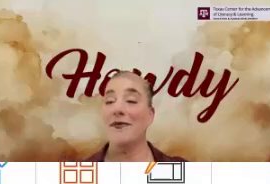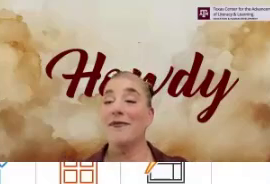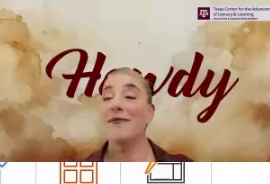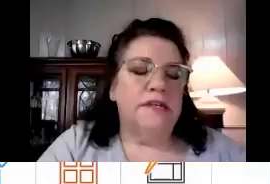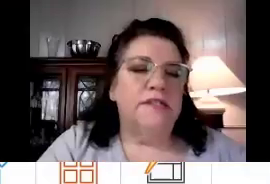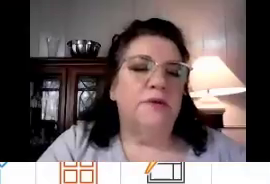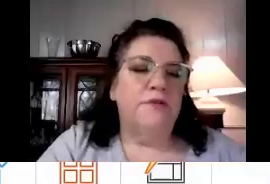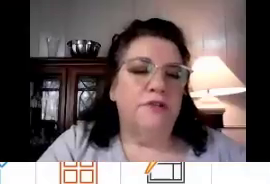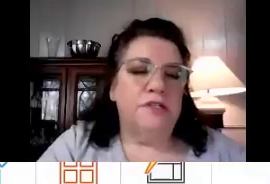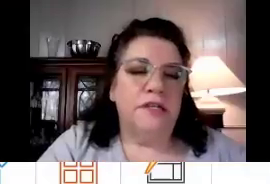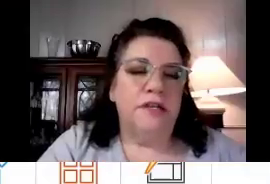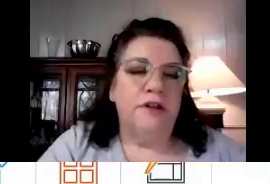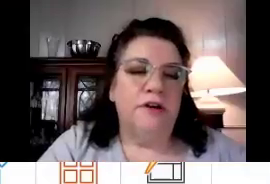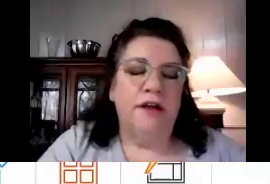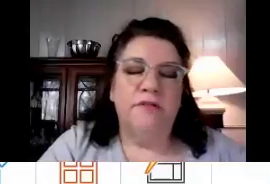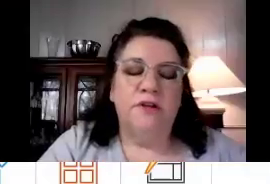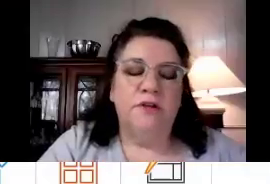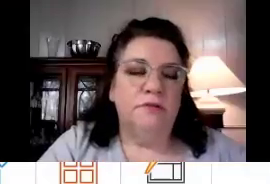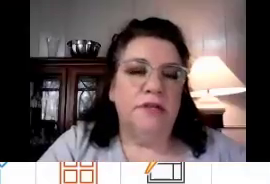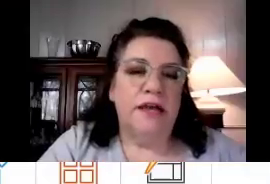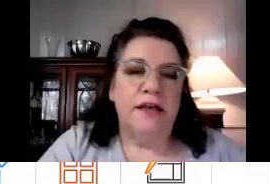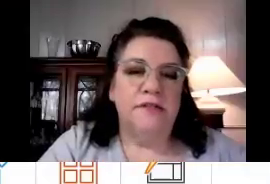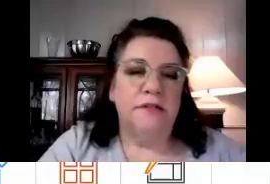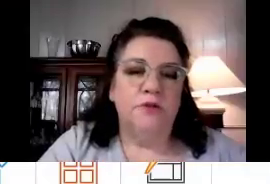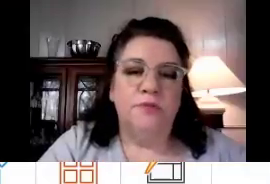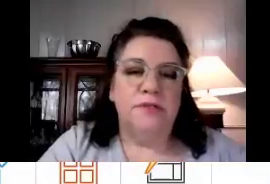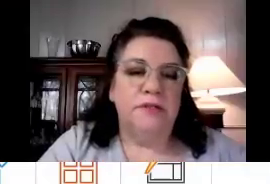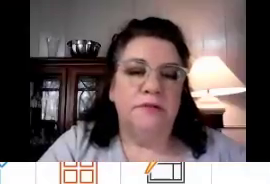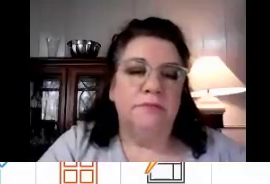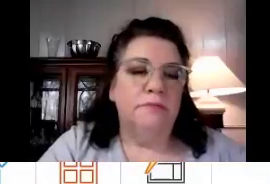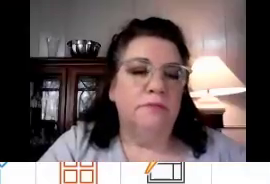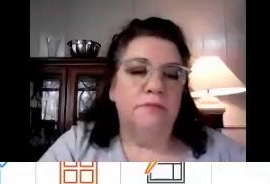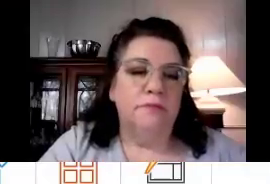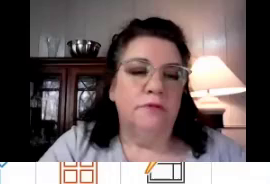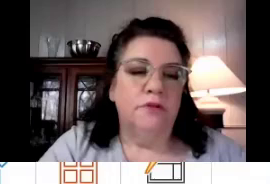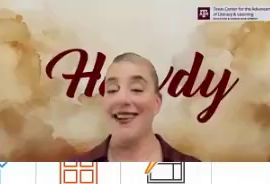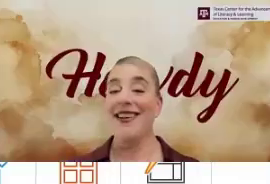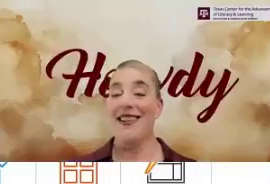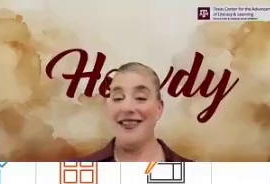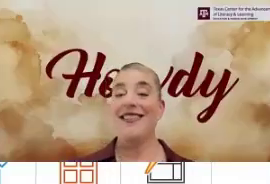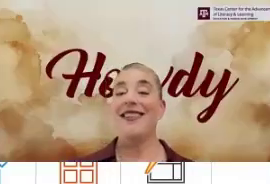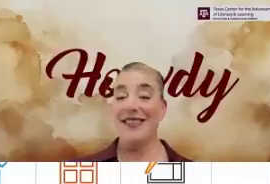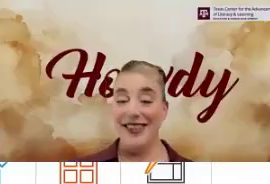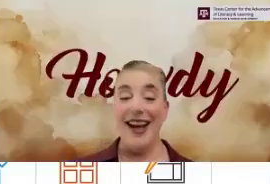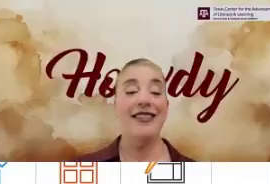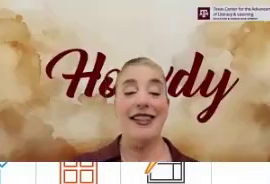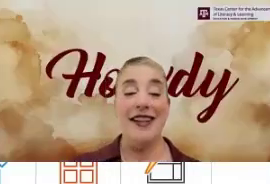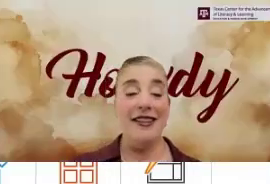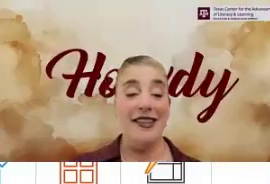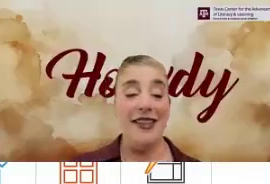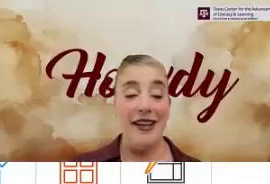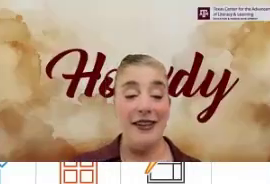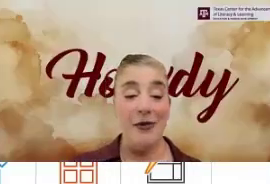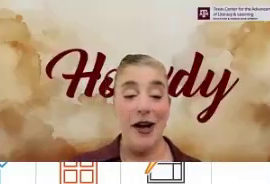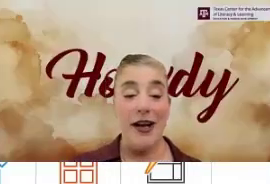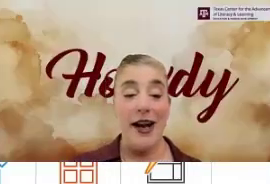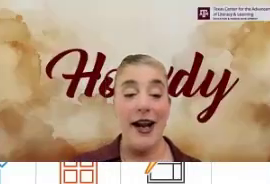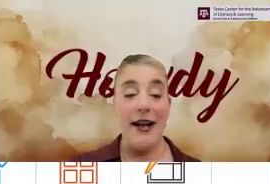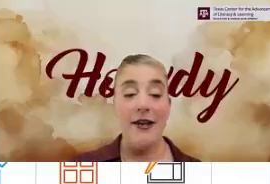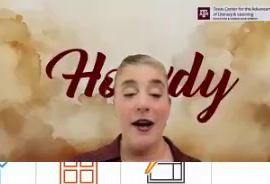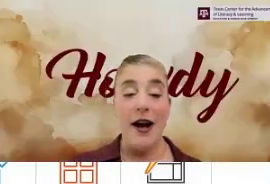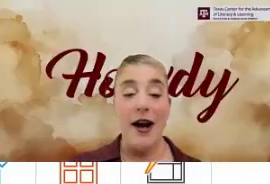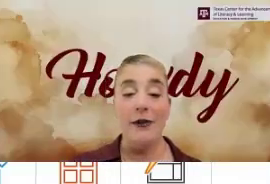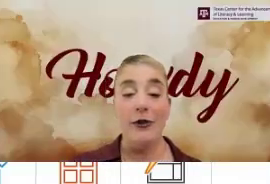ahead, Maxine. The sans serif are just cleaner. They don't have little tags and loops and. Yeah, exactly. That's exactly